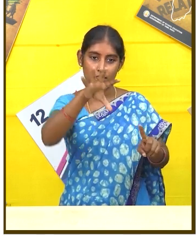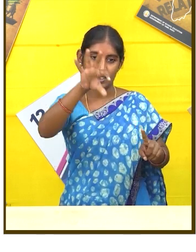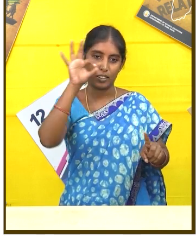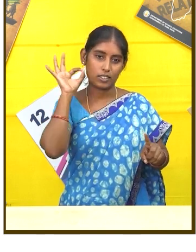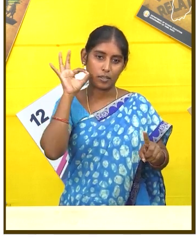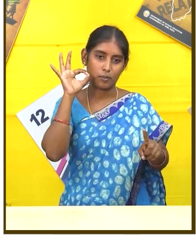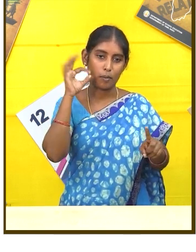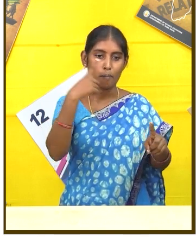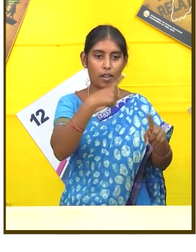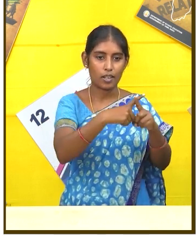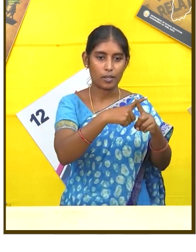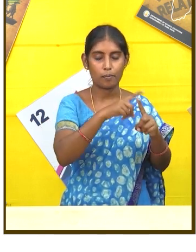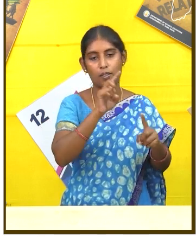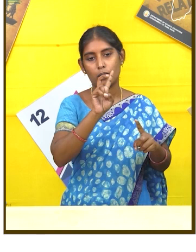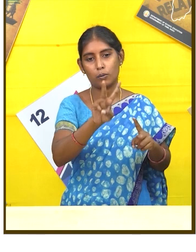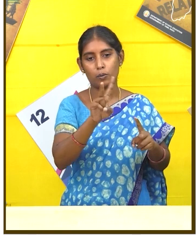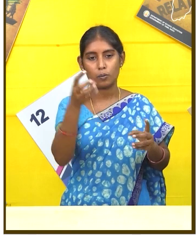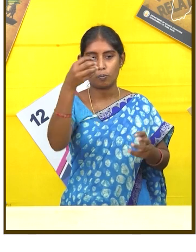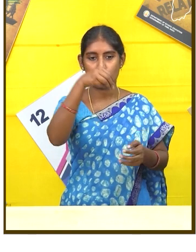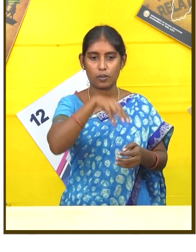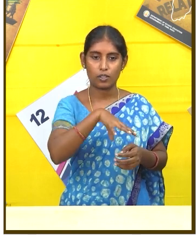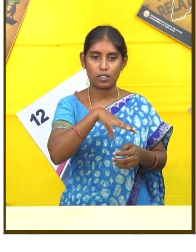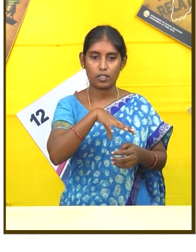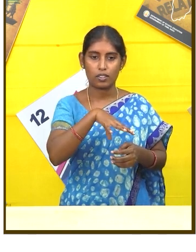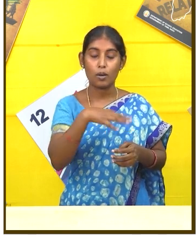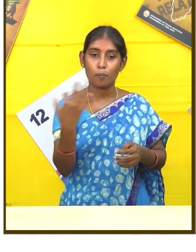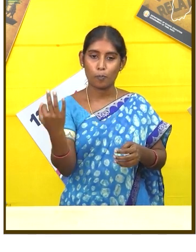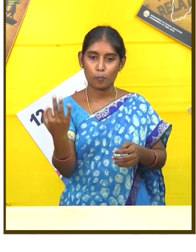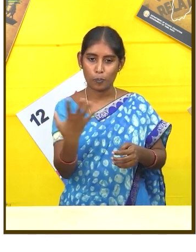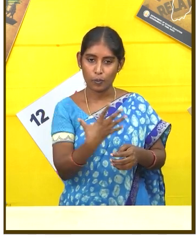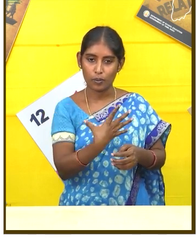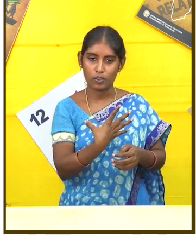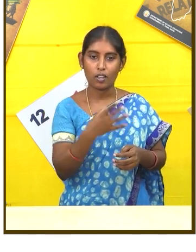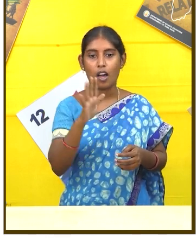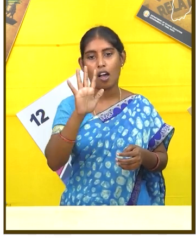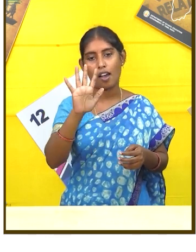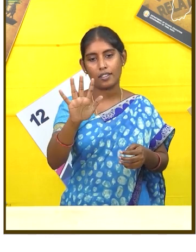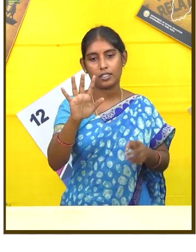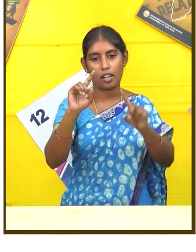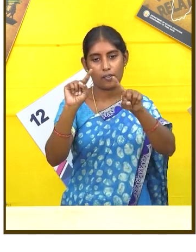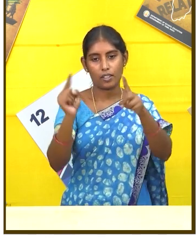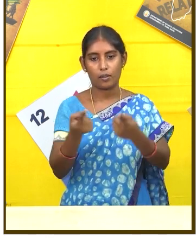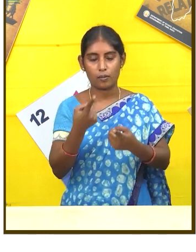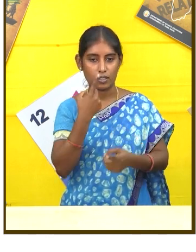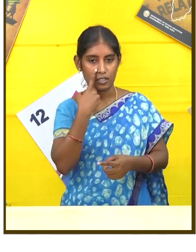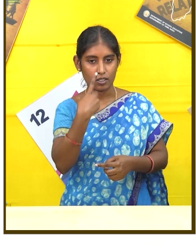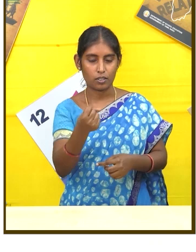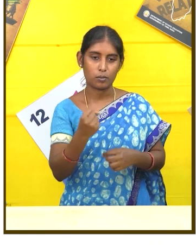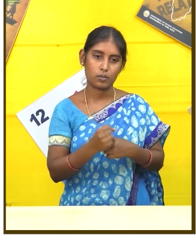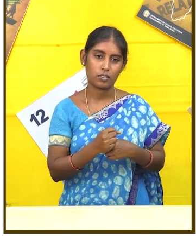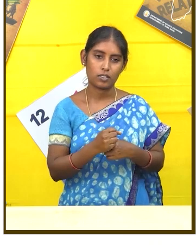the first equation we select and multiply it by 2. That was done. Being it's a new equation, we have to give a new name,